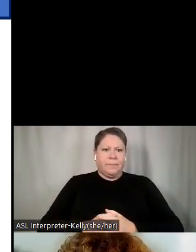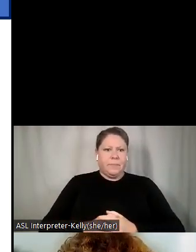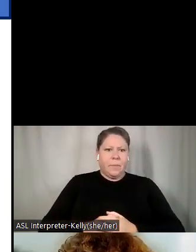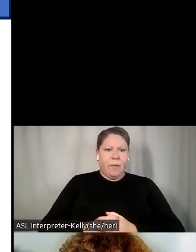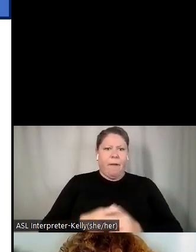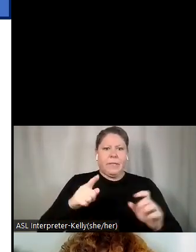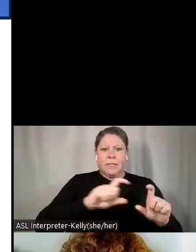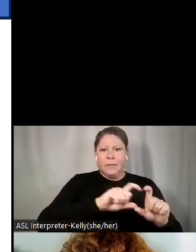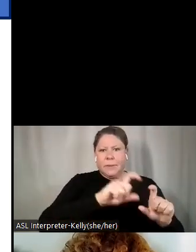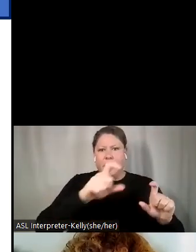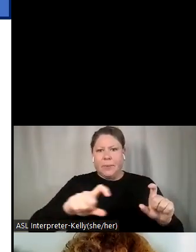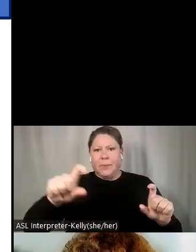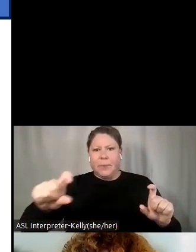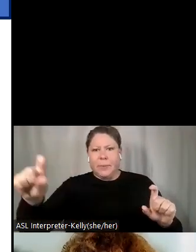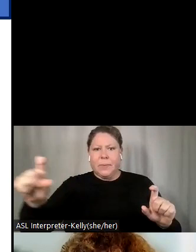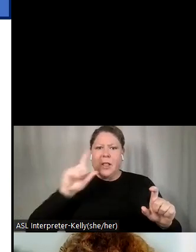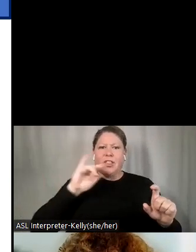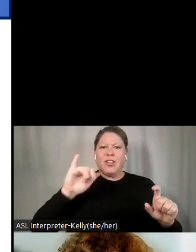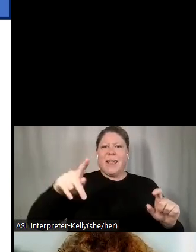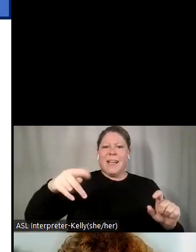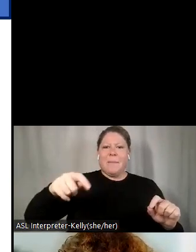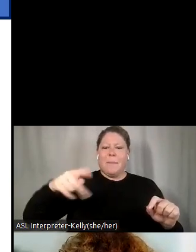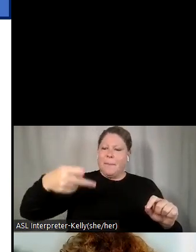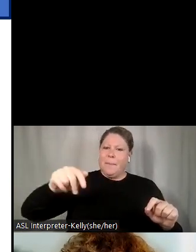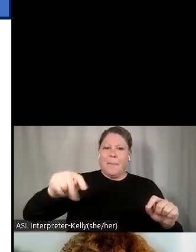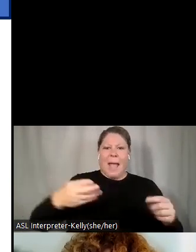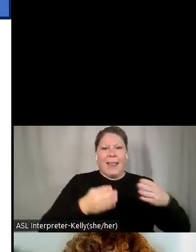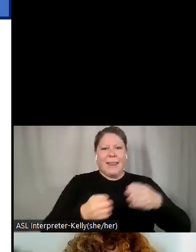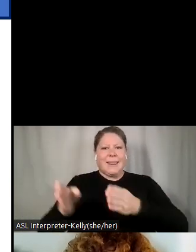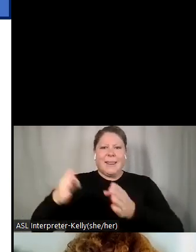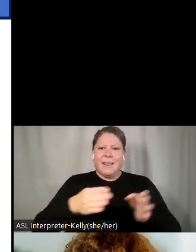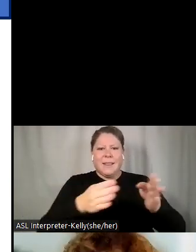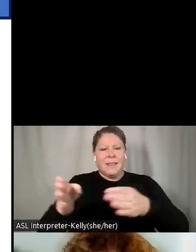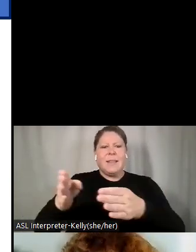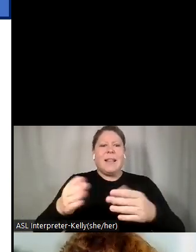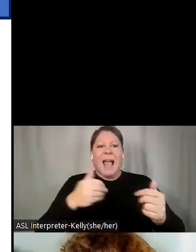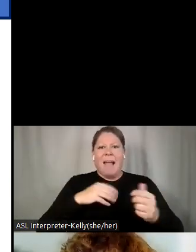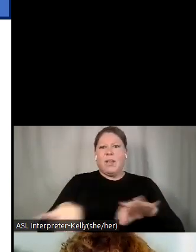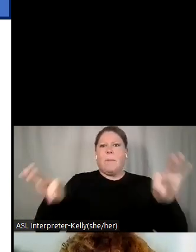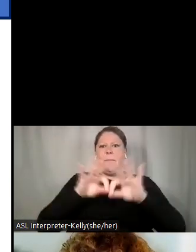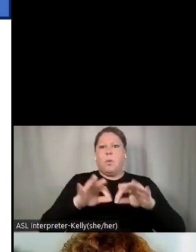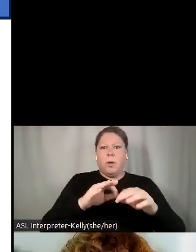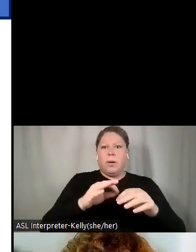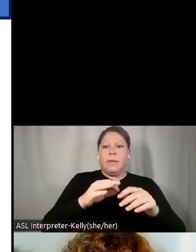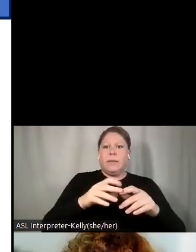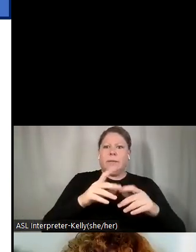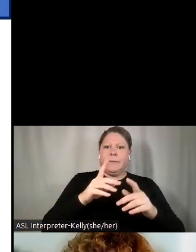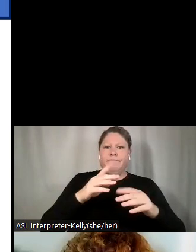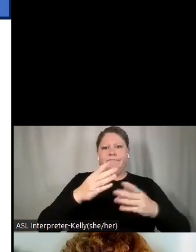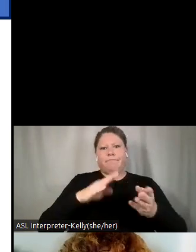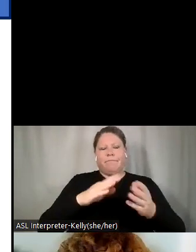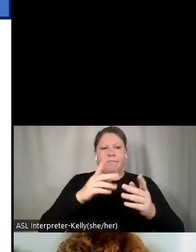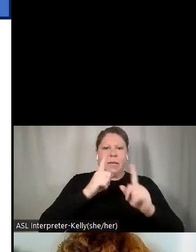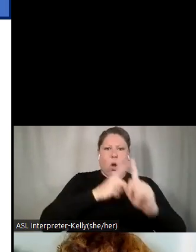demonstrates a bit of a path, and there are some key milestones on the path. Becoming a learning organization, that's the lean